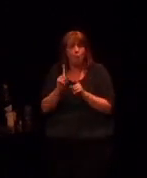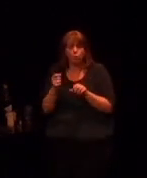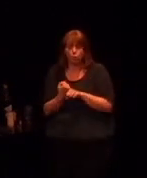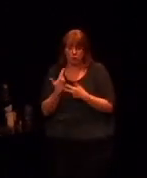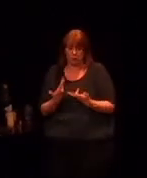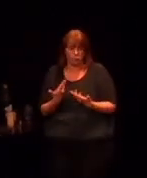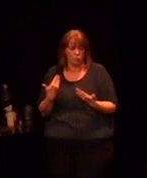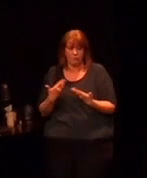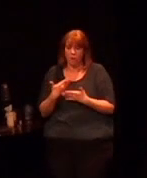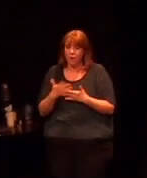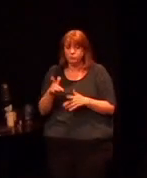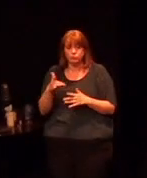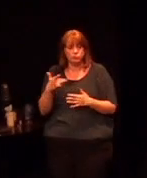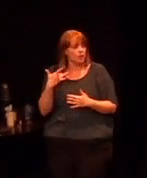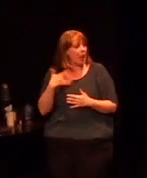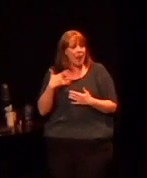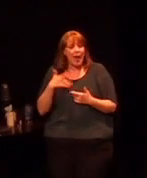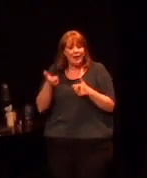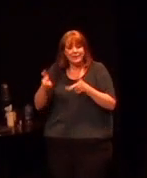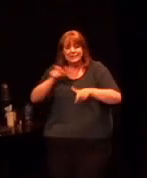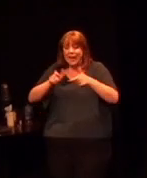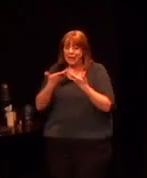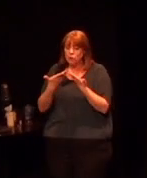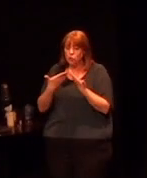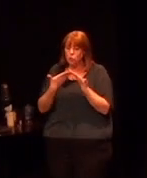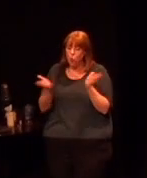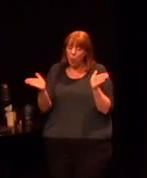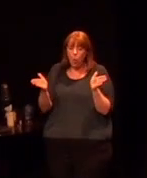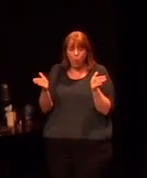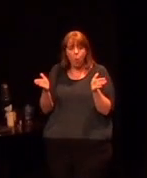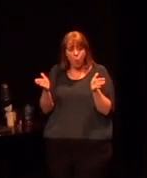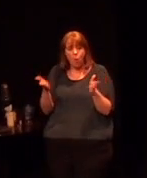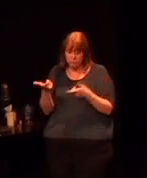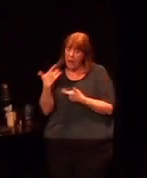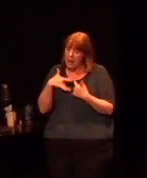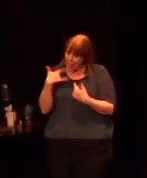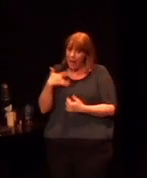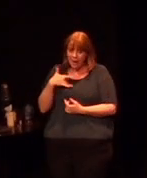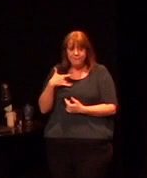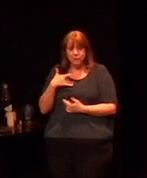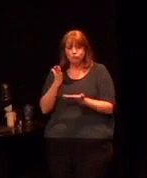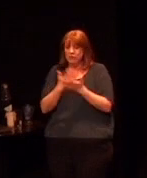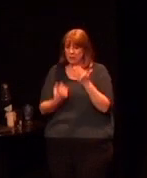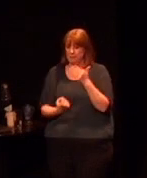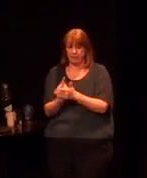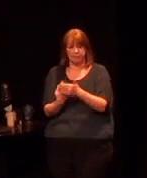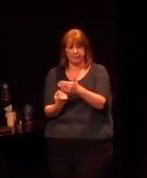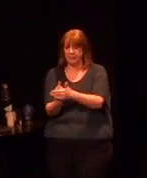doing at the moment is live science shows. So we do live science shows. They are sort of ad hoc